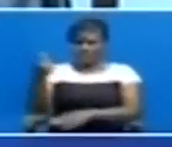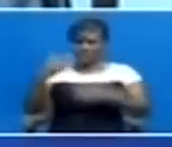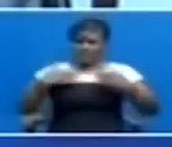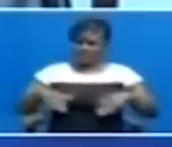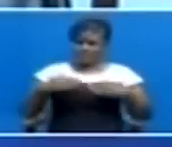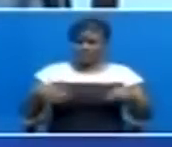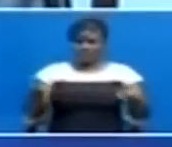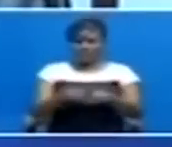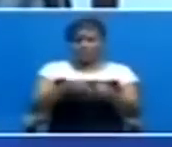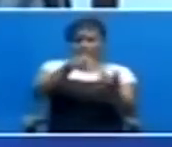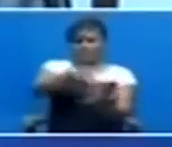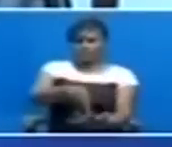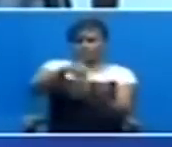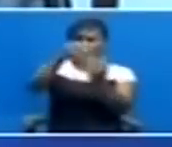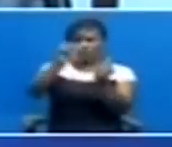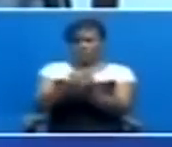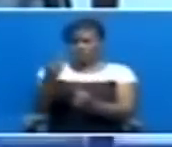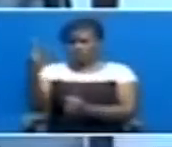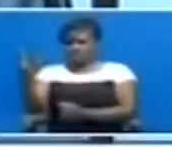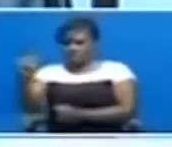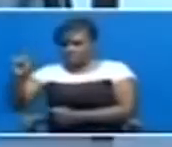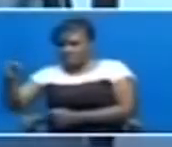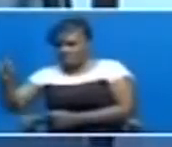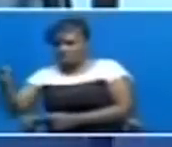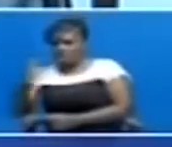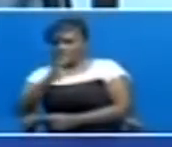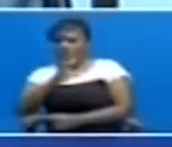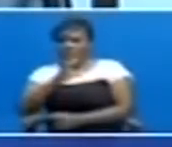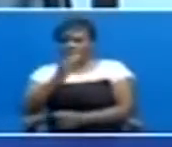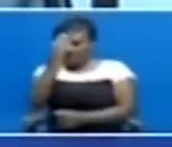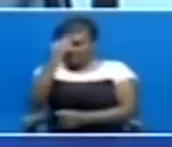and especially to the 14 million Catholics.